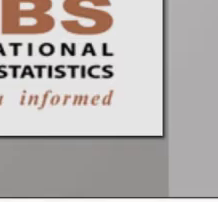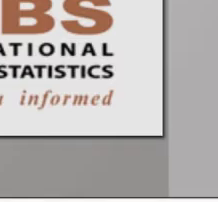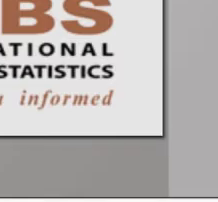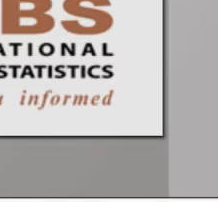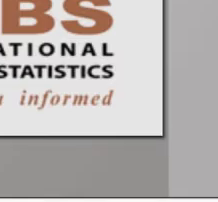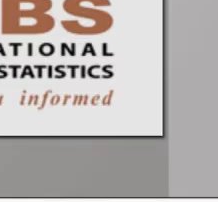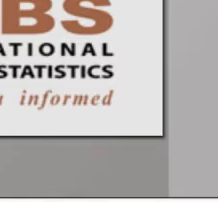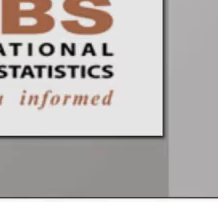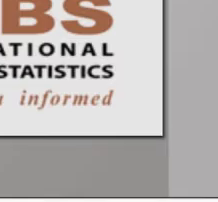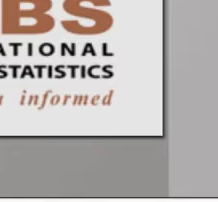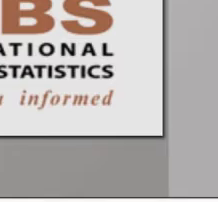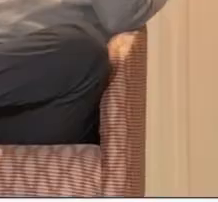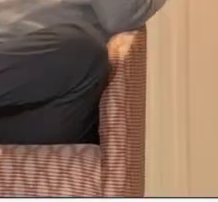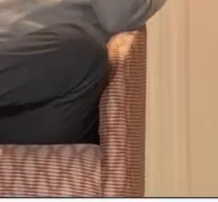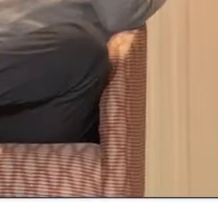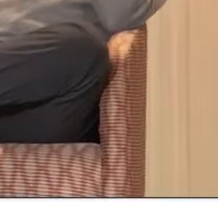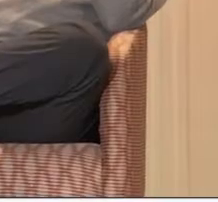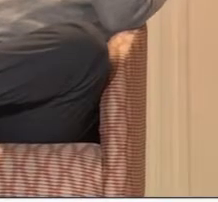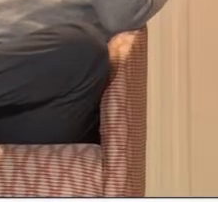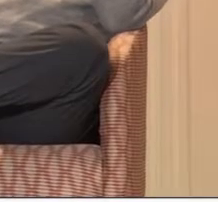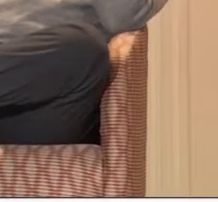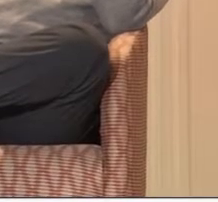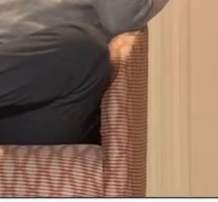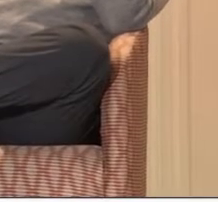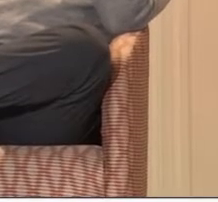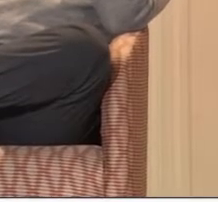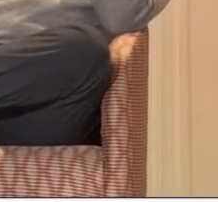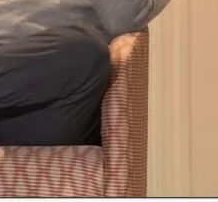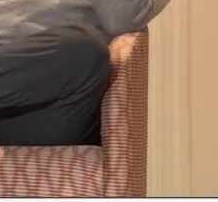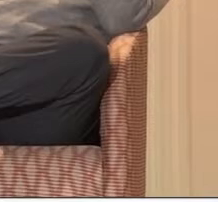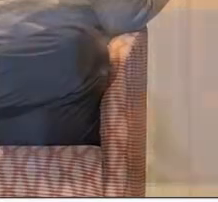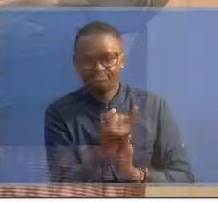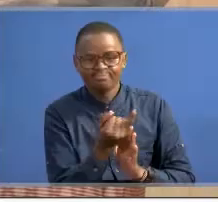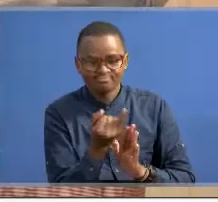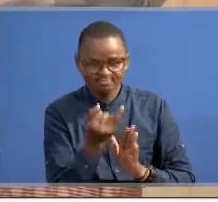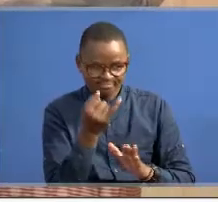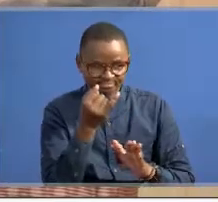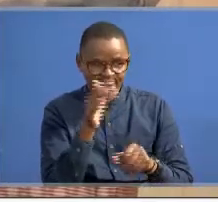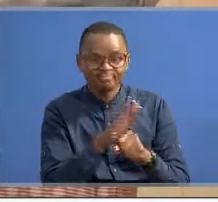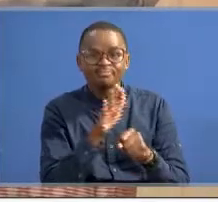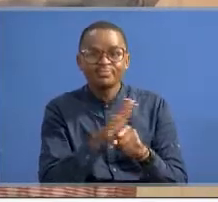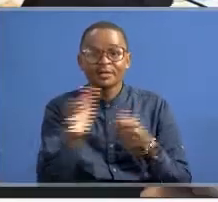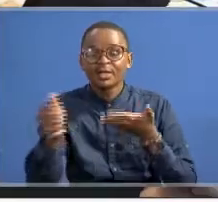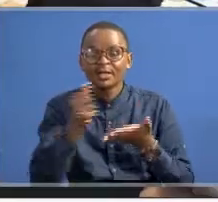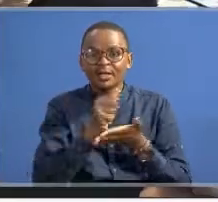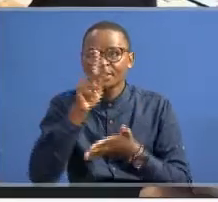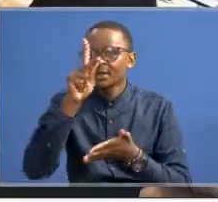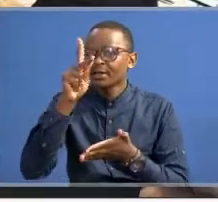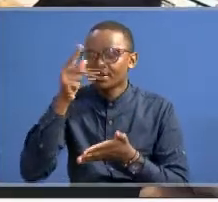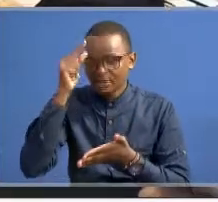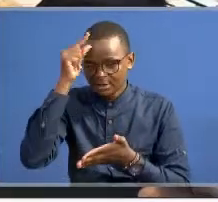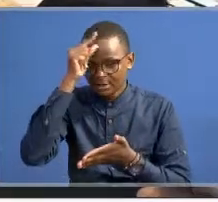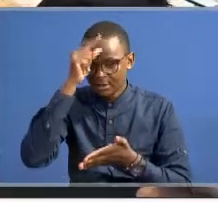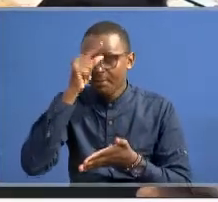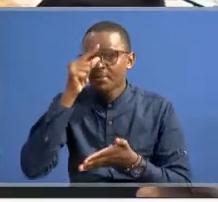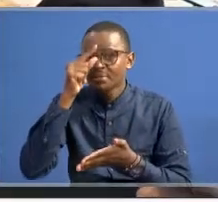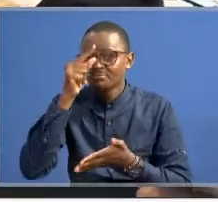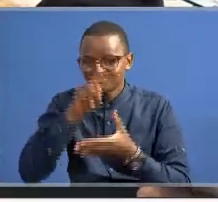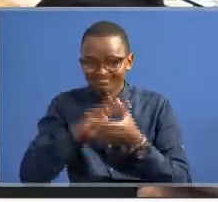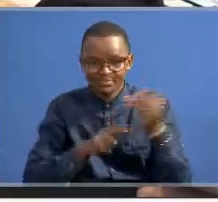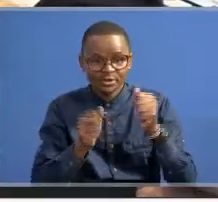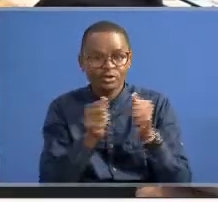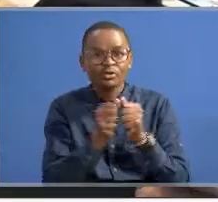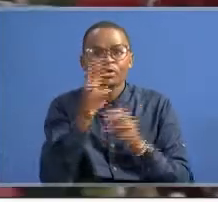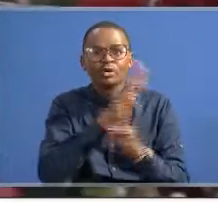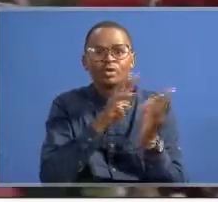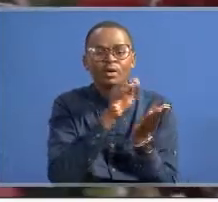gets employed. To manage the rising number of unemployment, the Kenyan government has partnered with the World Bank in